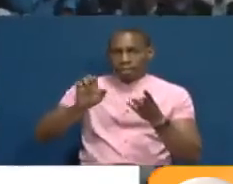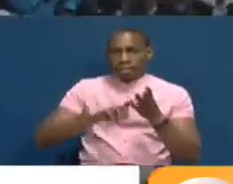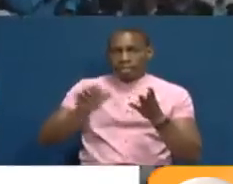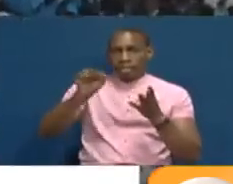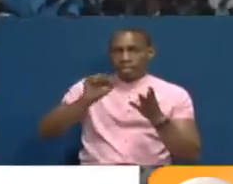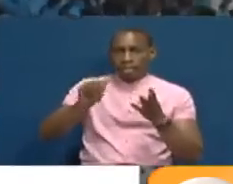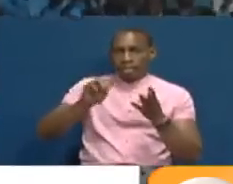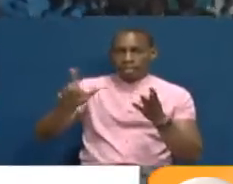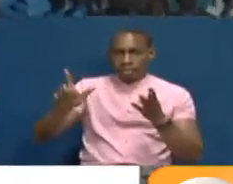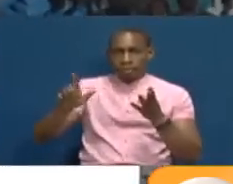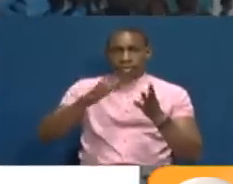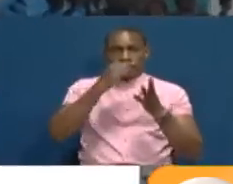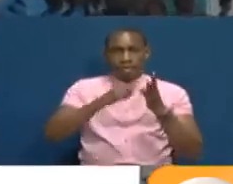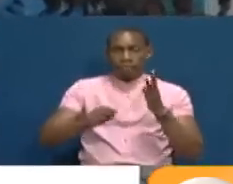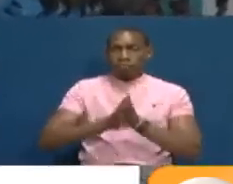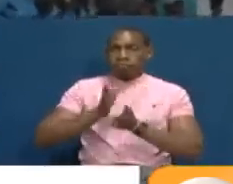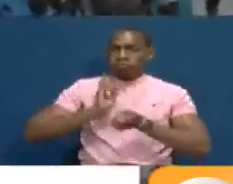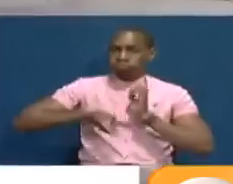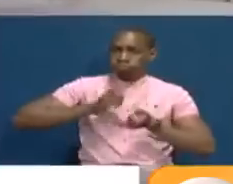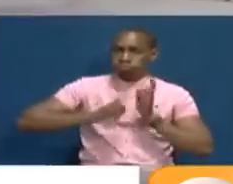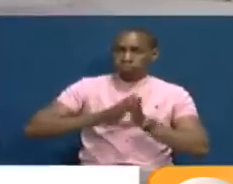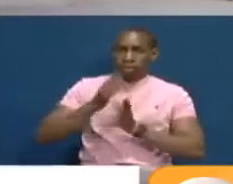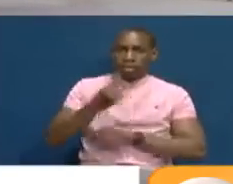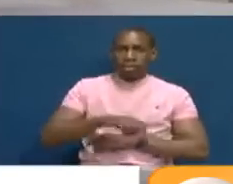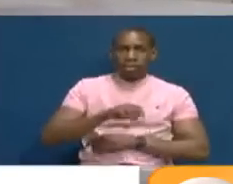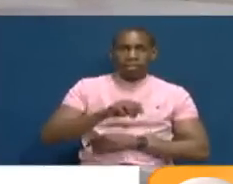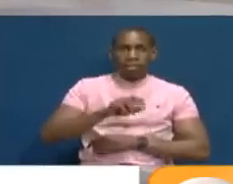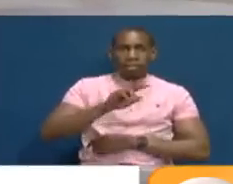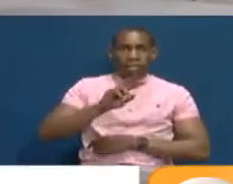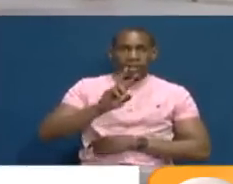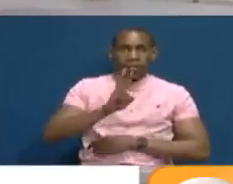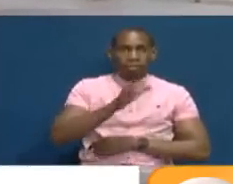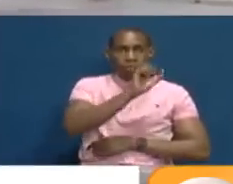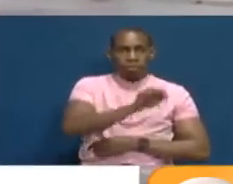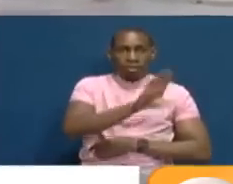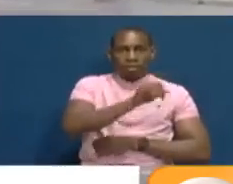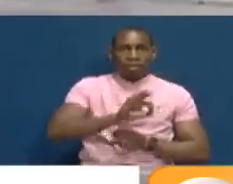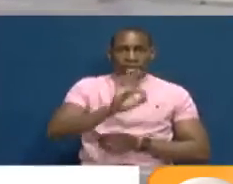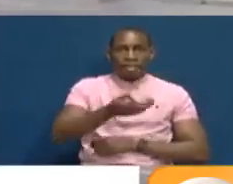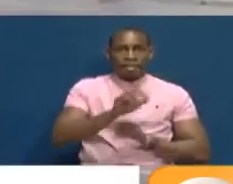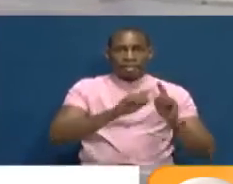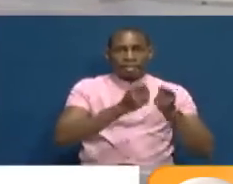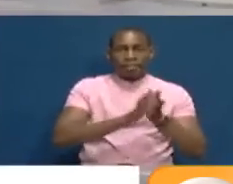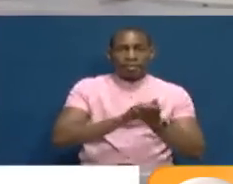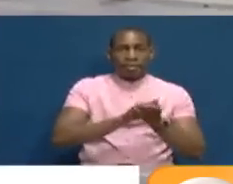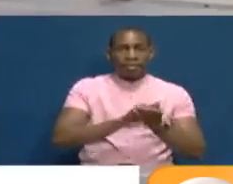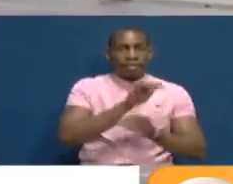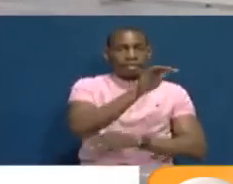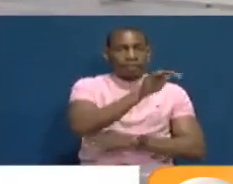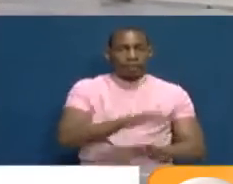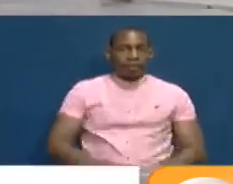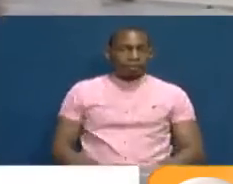Samuel Imeta, and they took it, beating second place South Africa and third place Zimbabwe.